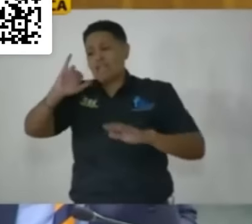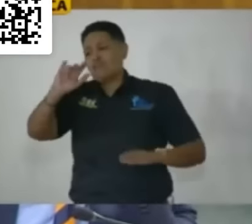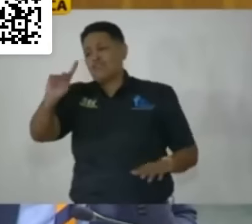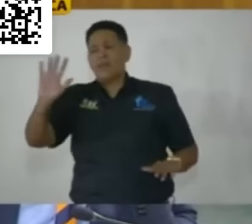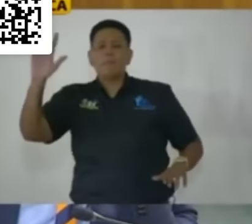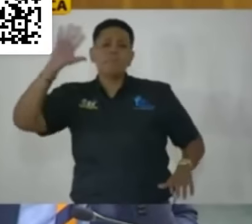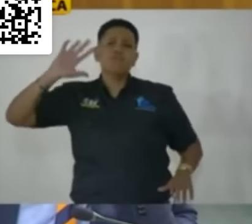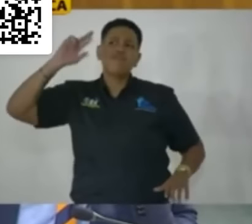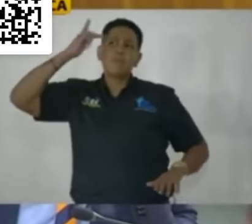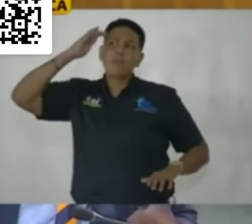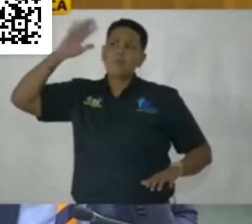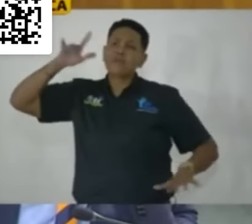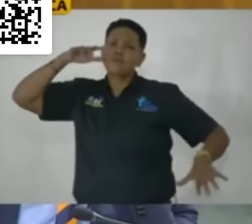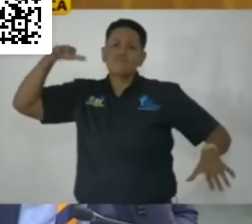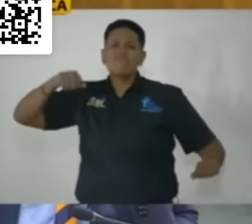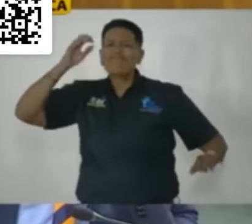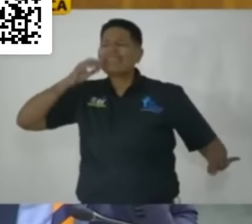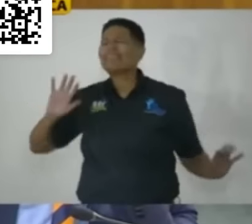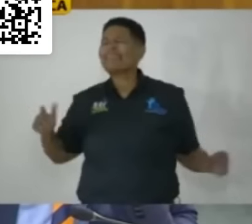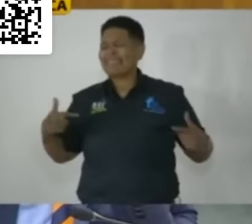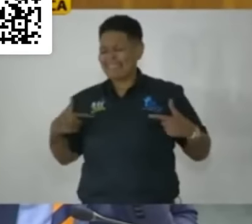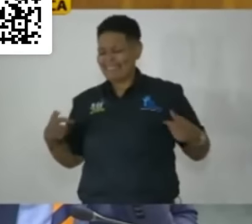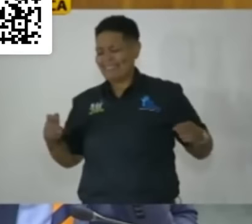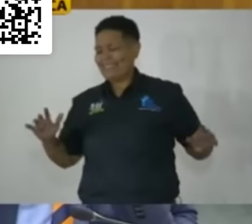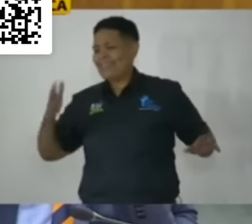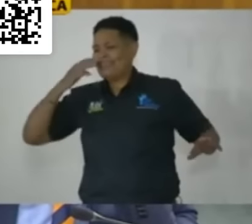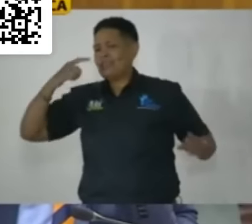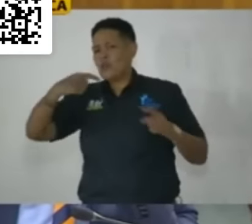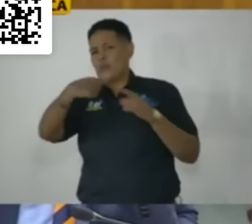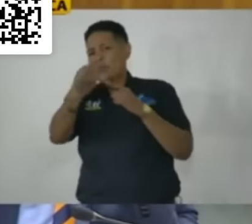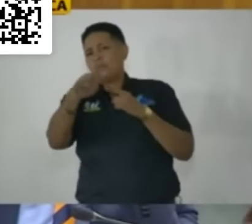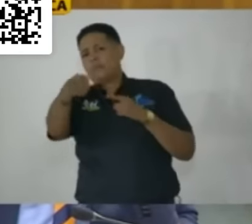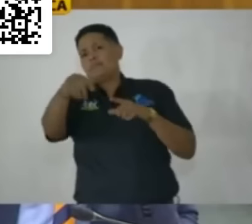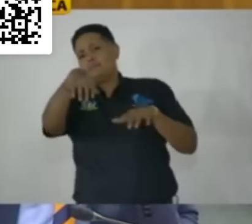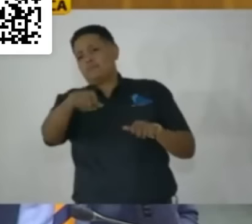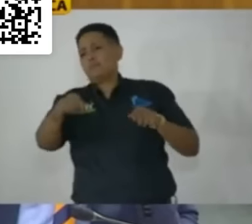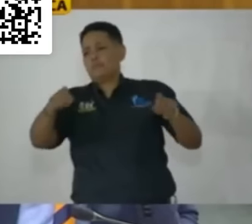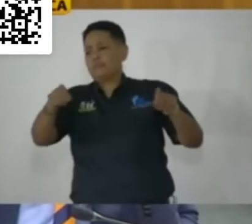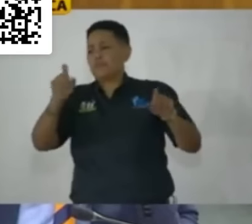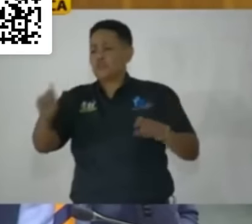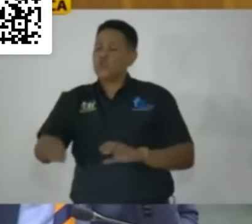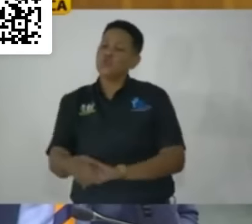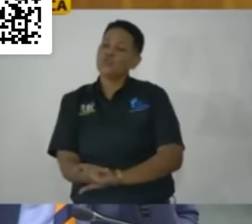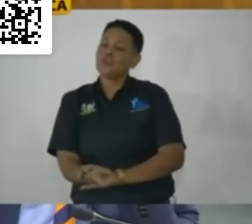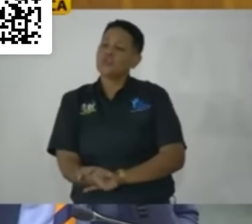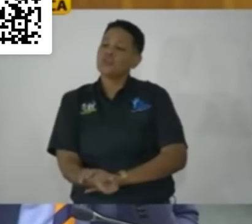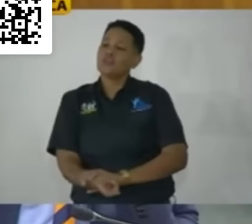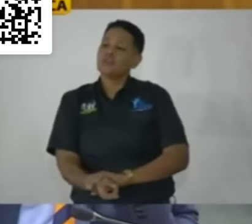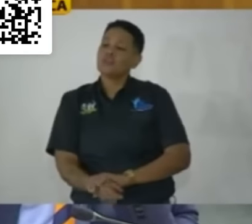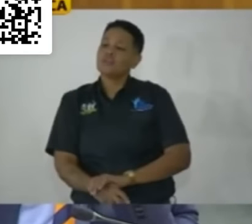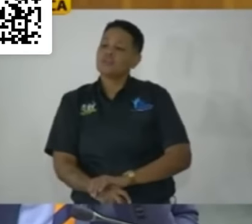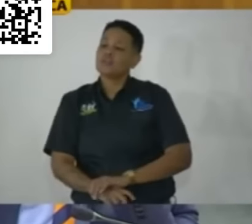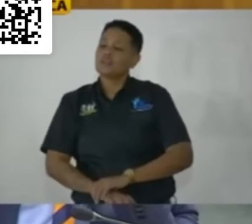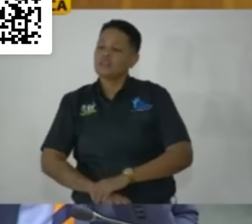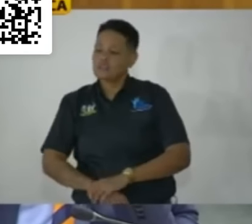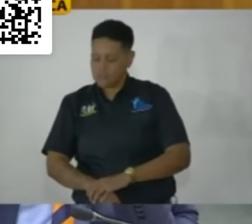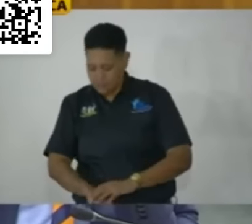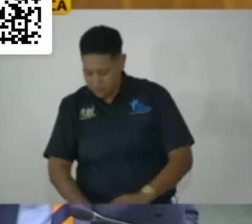Party, that took a decision as well that it is members of the opposition that should chair the committees.